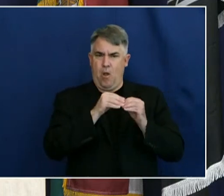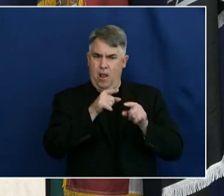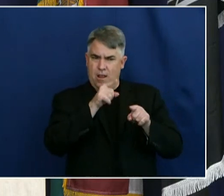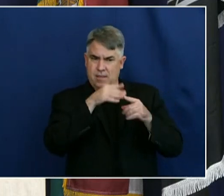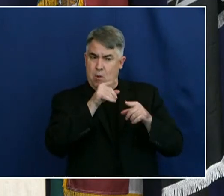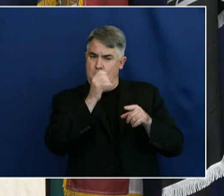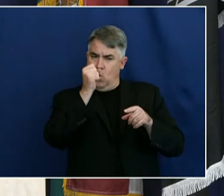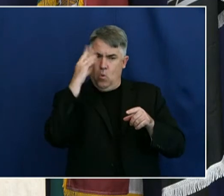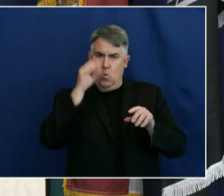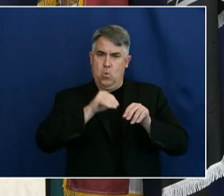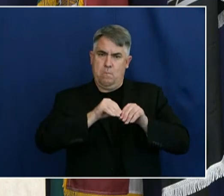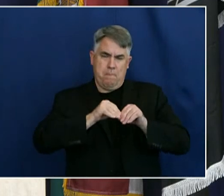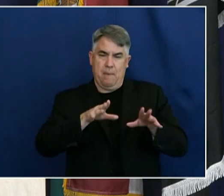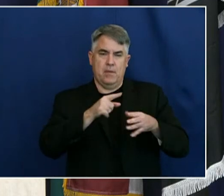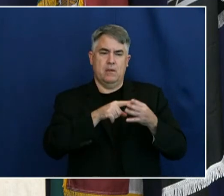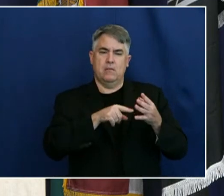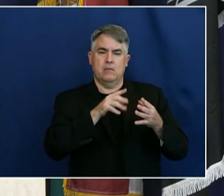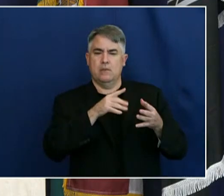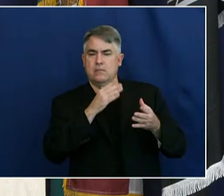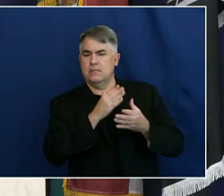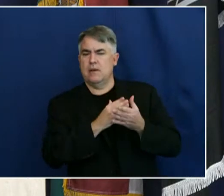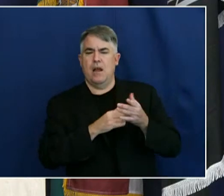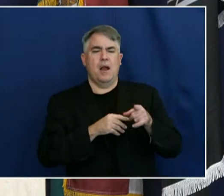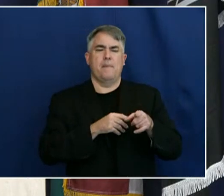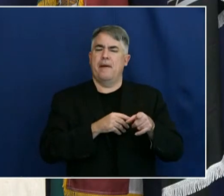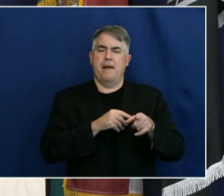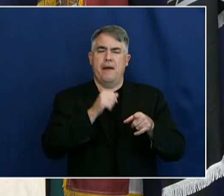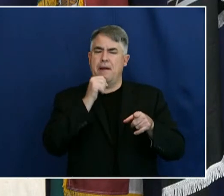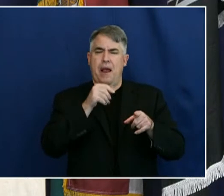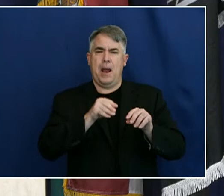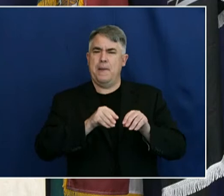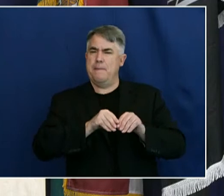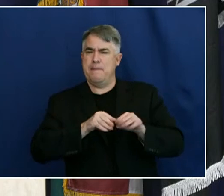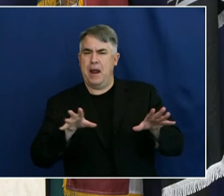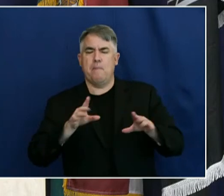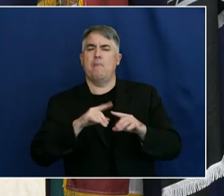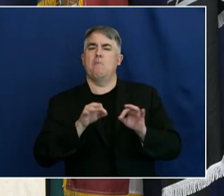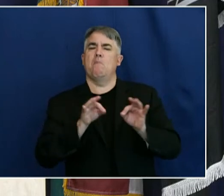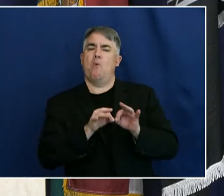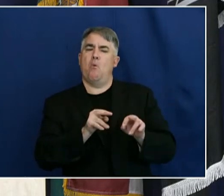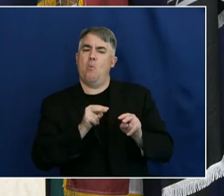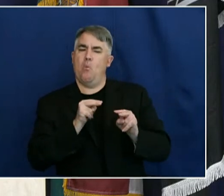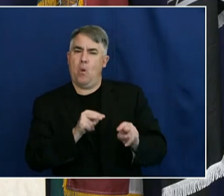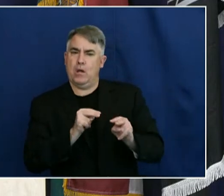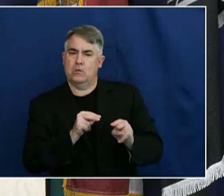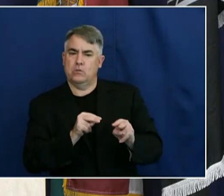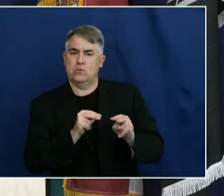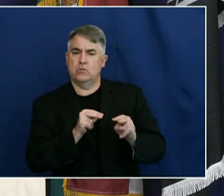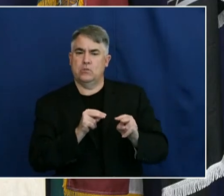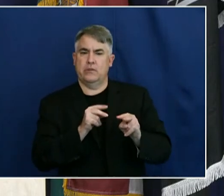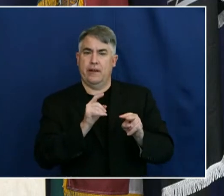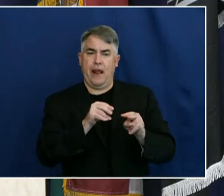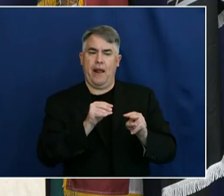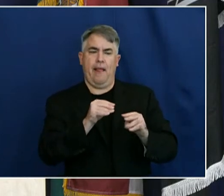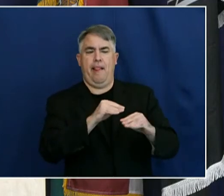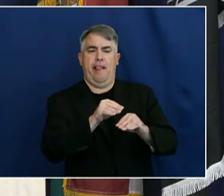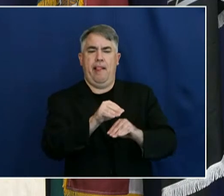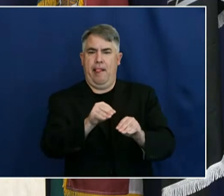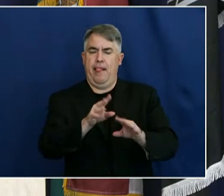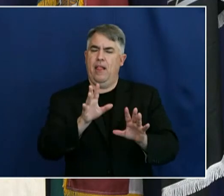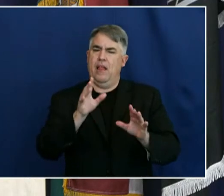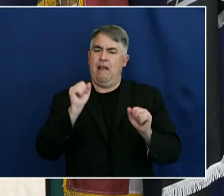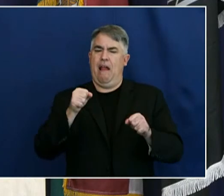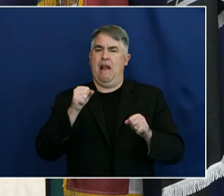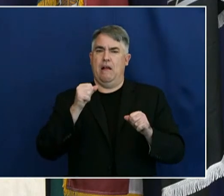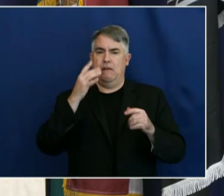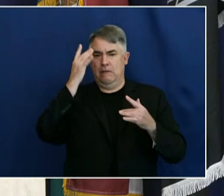the population. Then there are variants of concern. Those are ones that have increased transmission, might have more severe disease